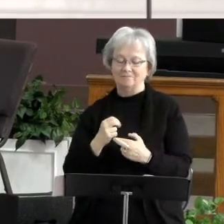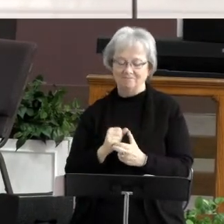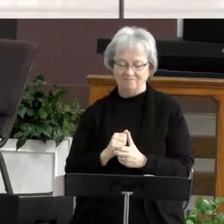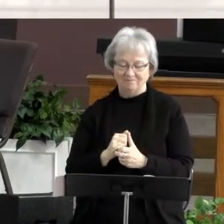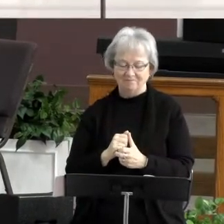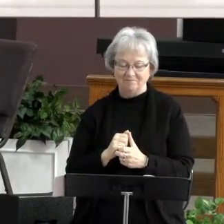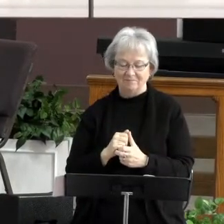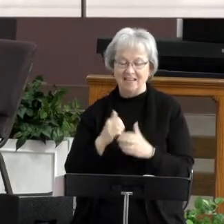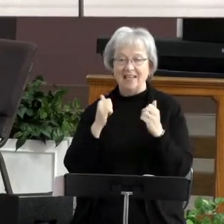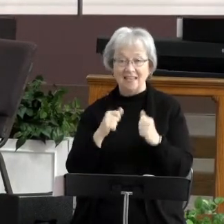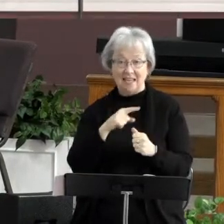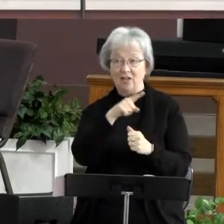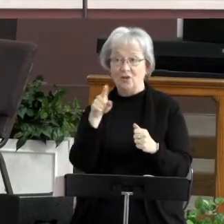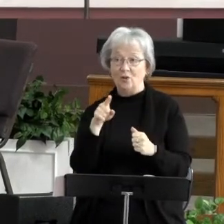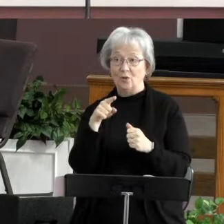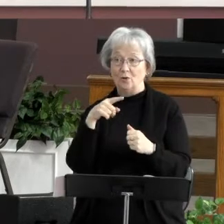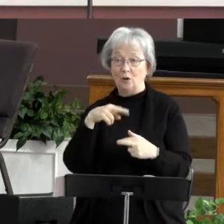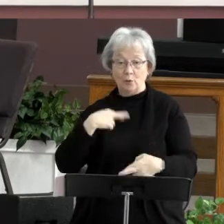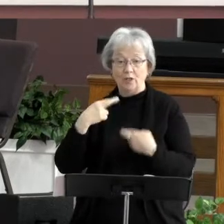Can you rejoice today?